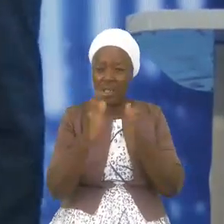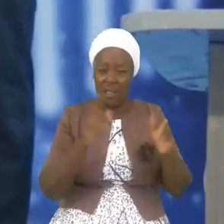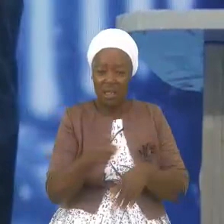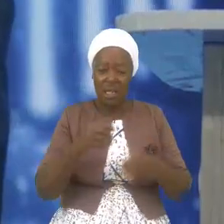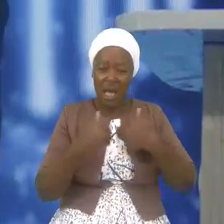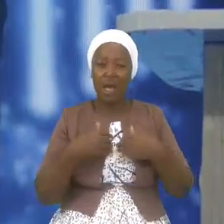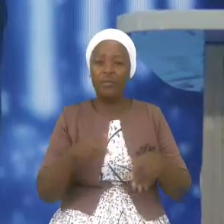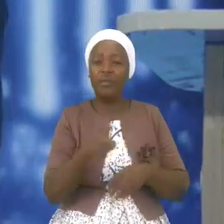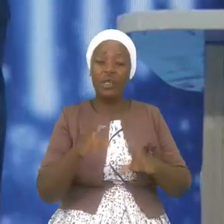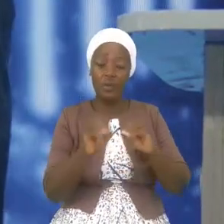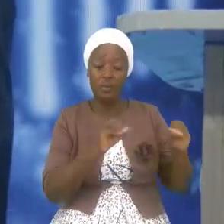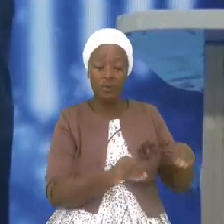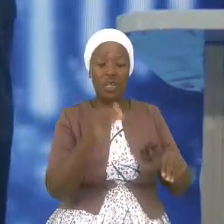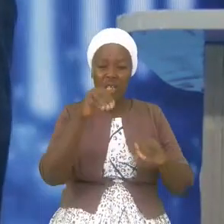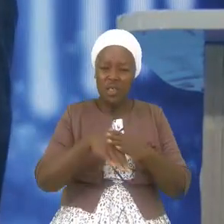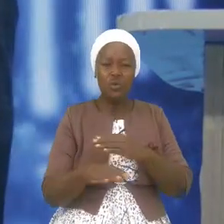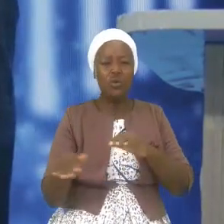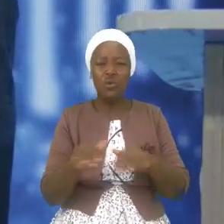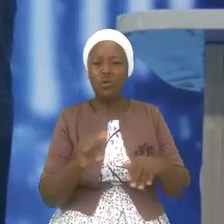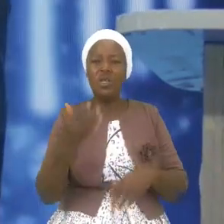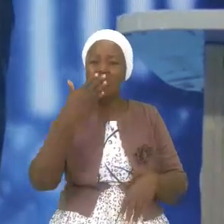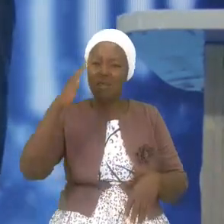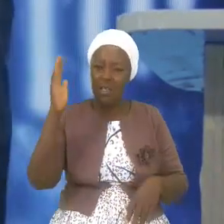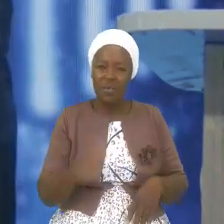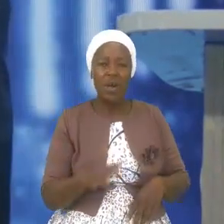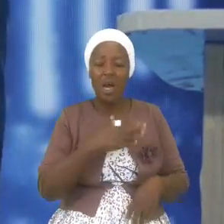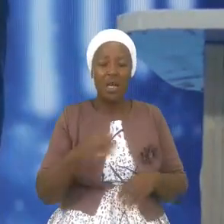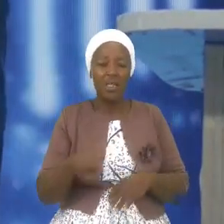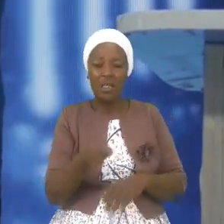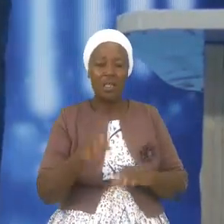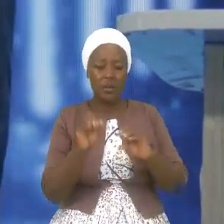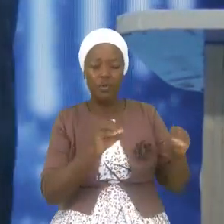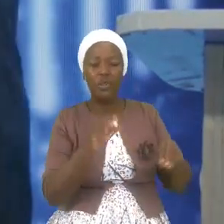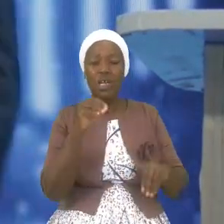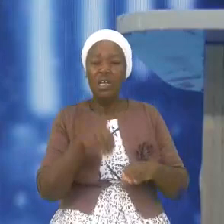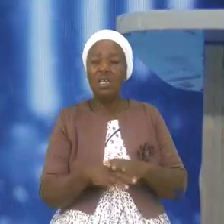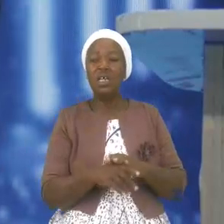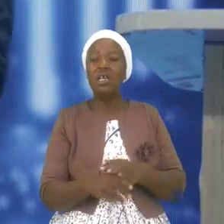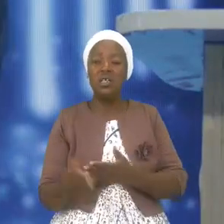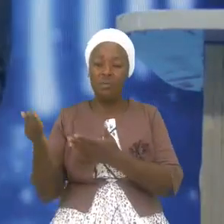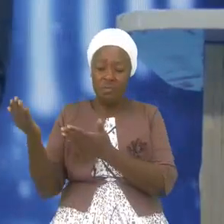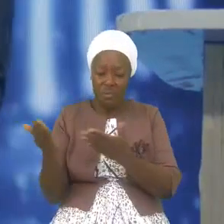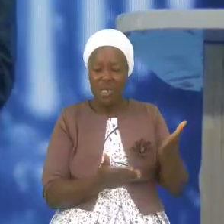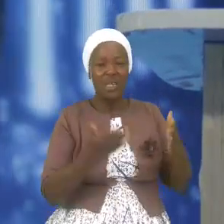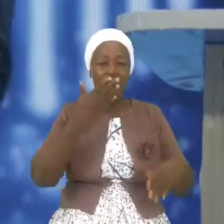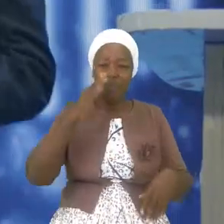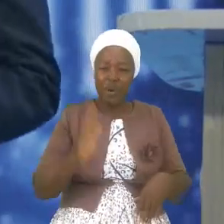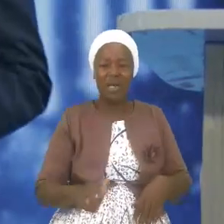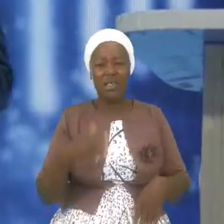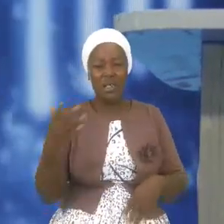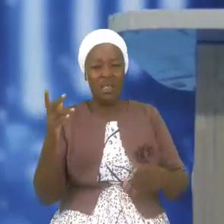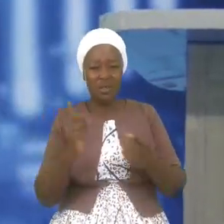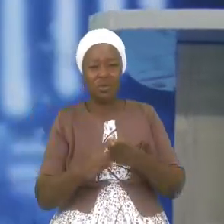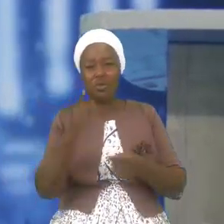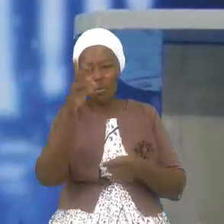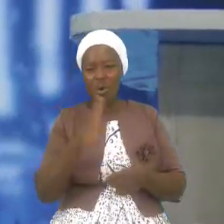they put into degrading God, defiling God, and defiling other people, and